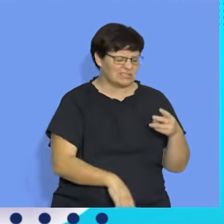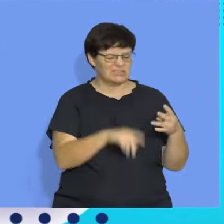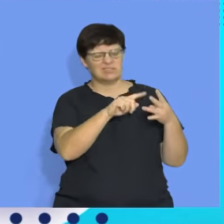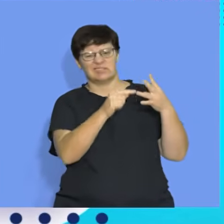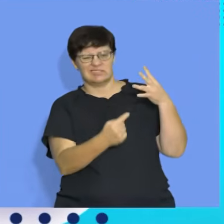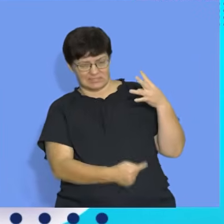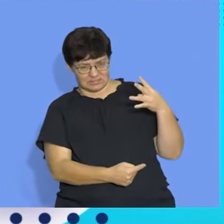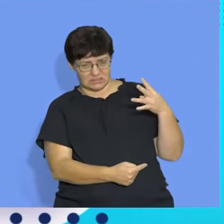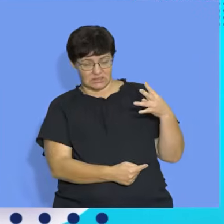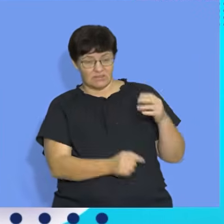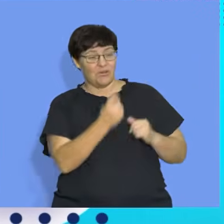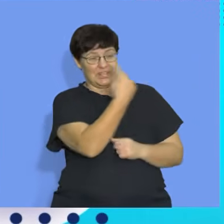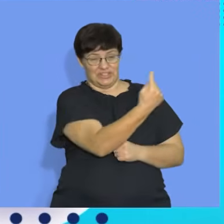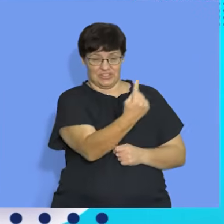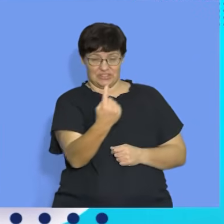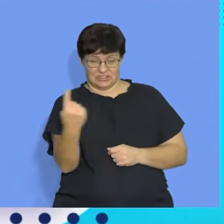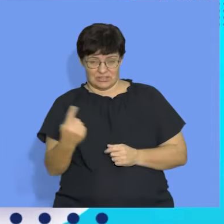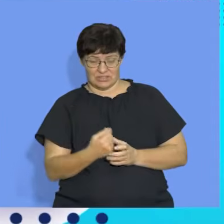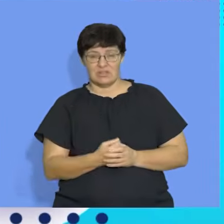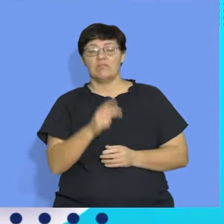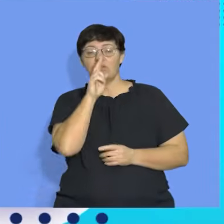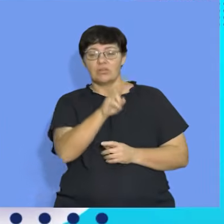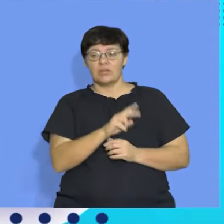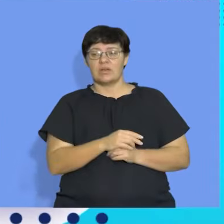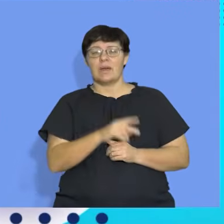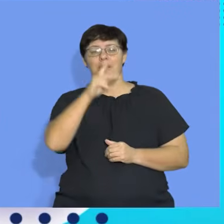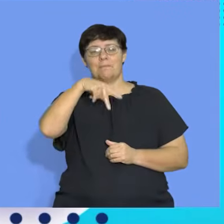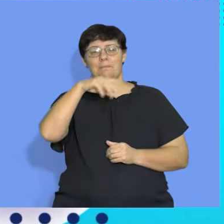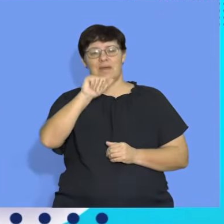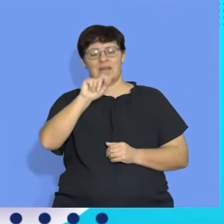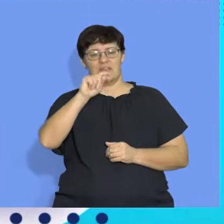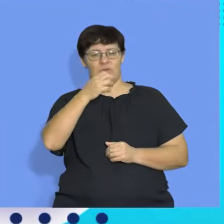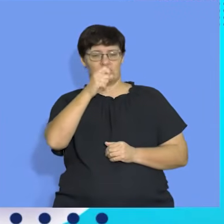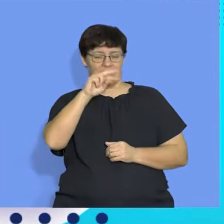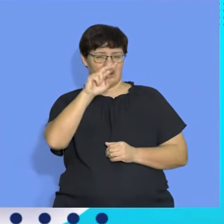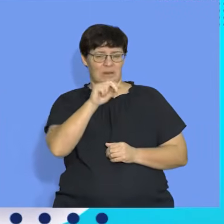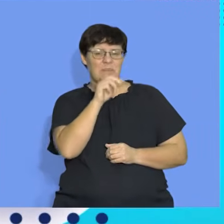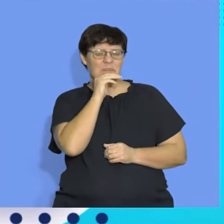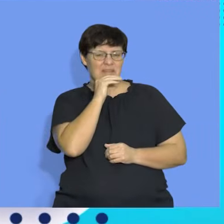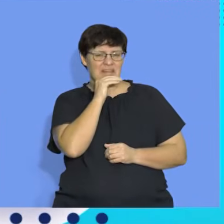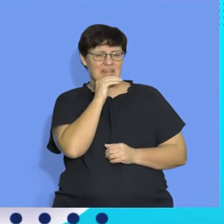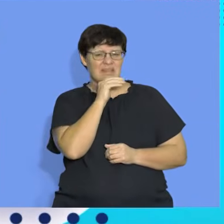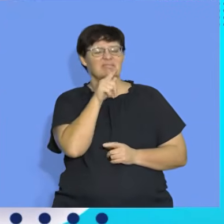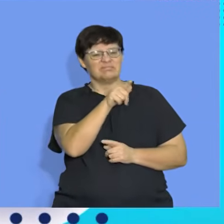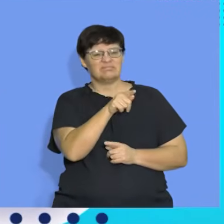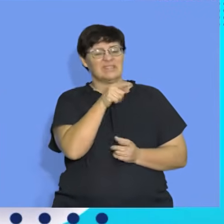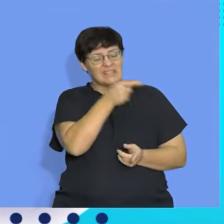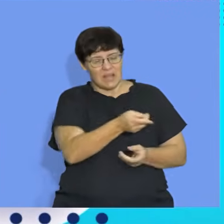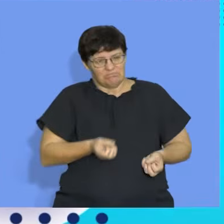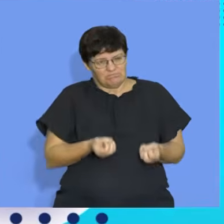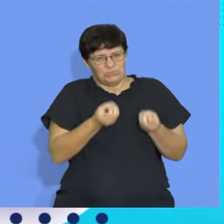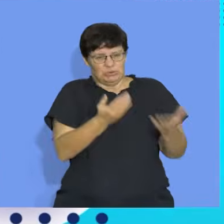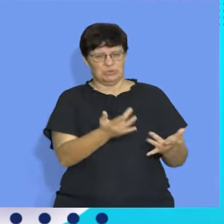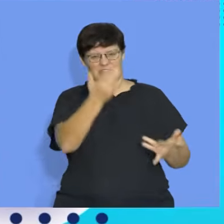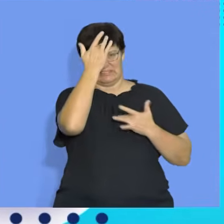of those we looked at a pathogen, right? And what is that? It's disease-producing bacteria or